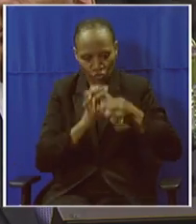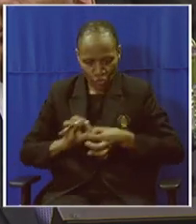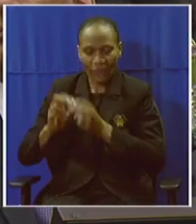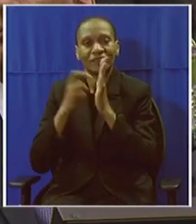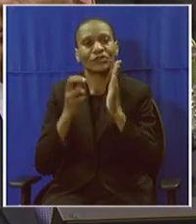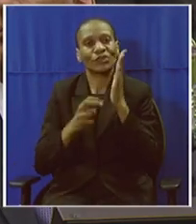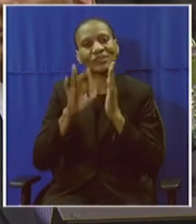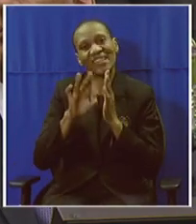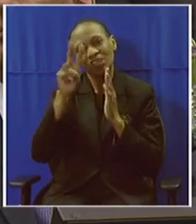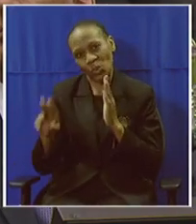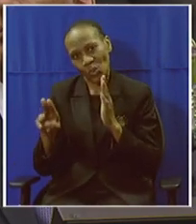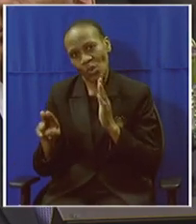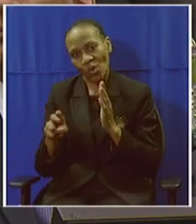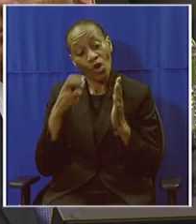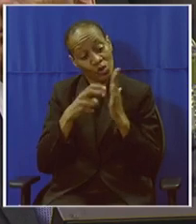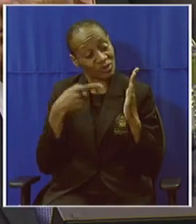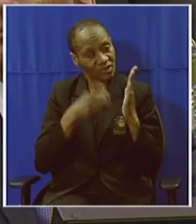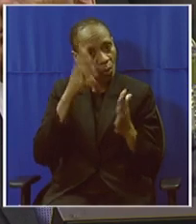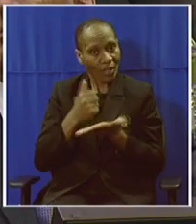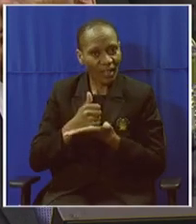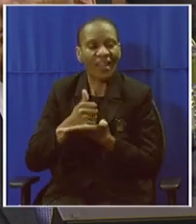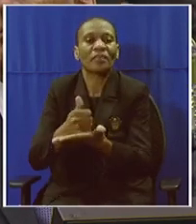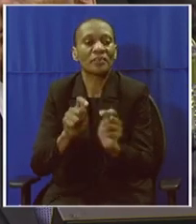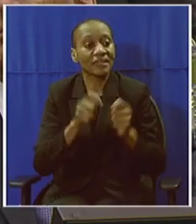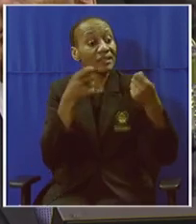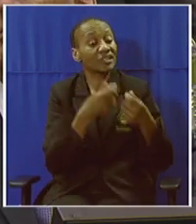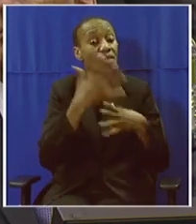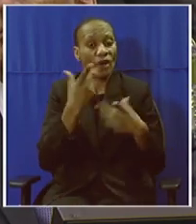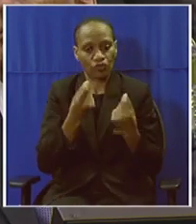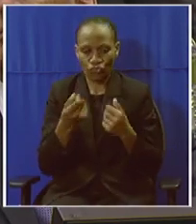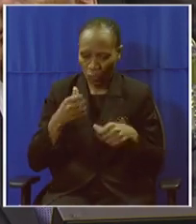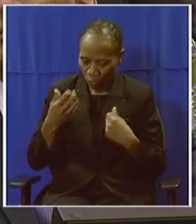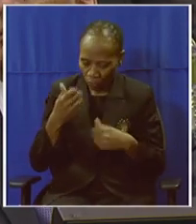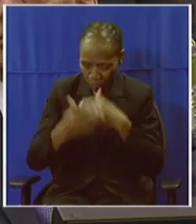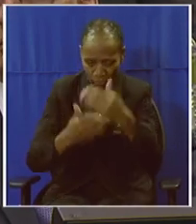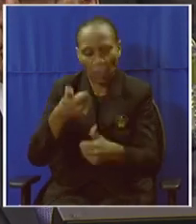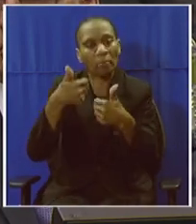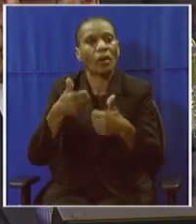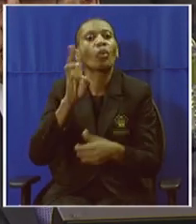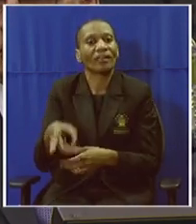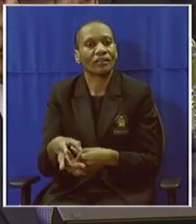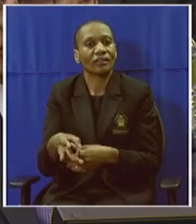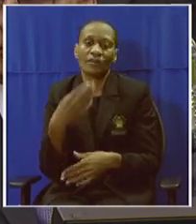may assist in carrying out these tasks. I so move.